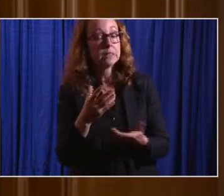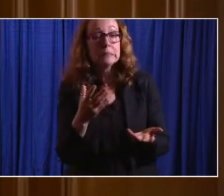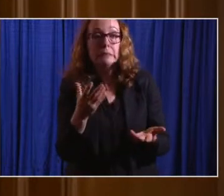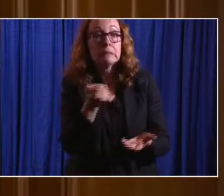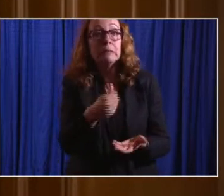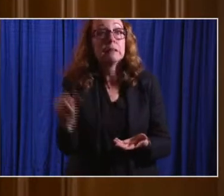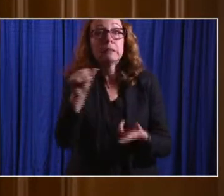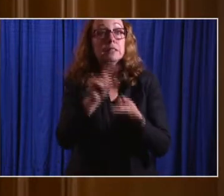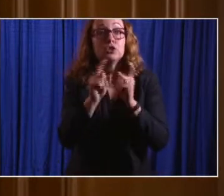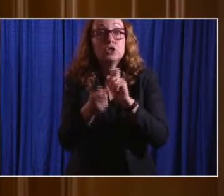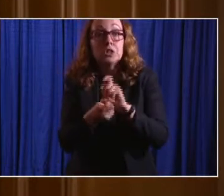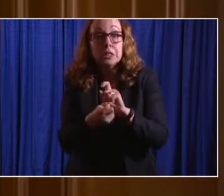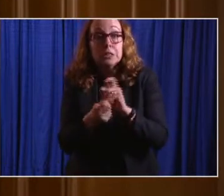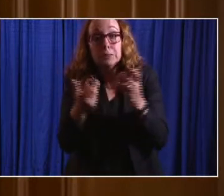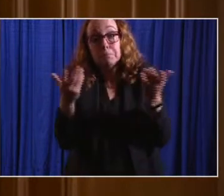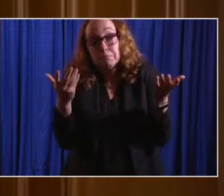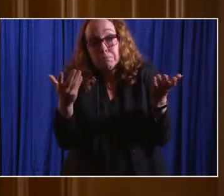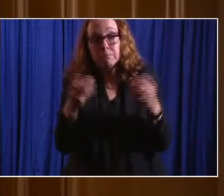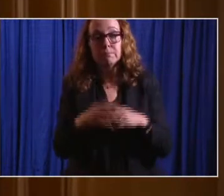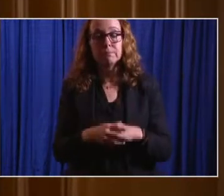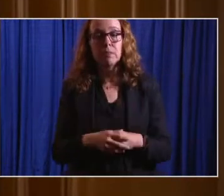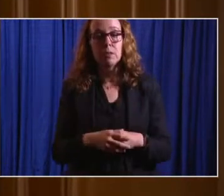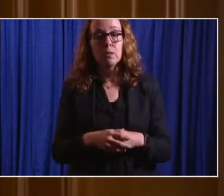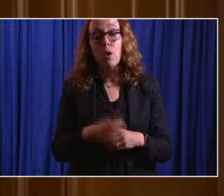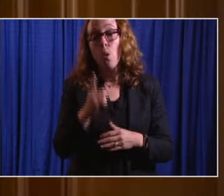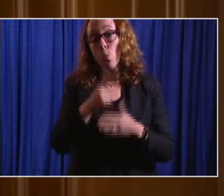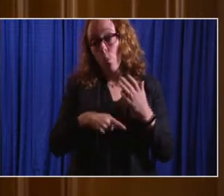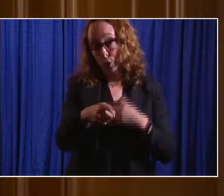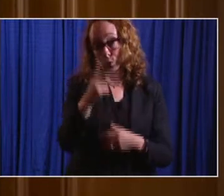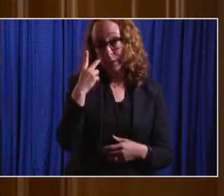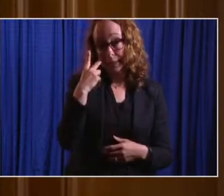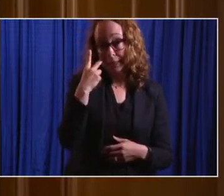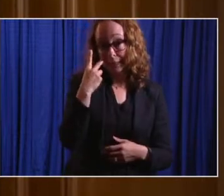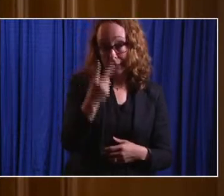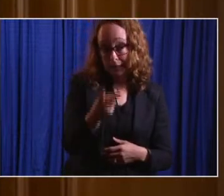changes. Again, what you're seeing is